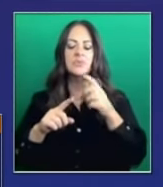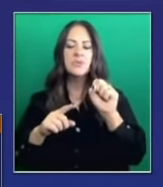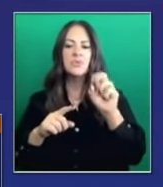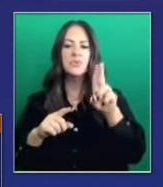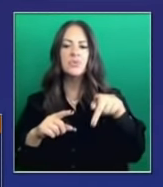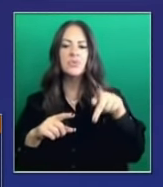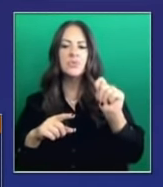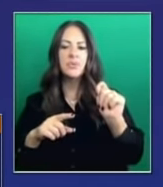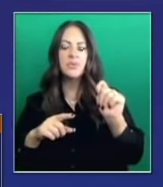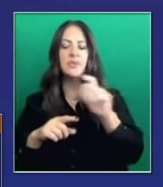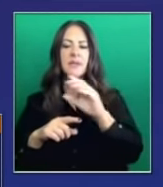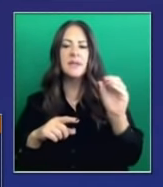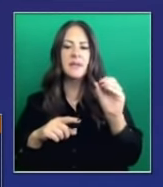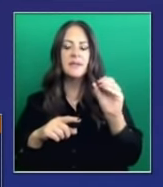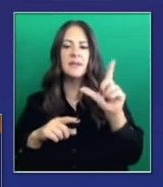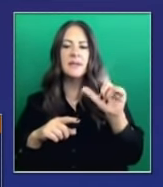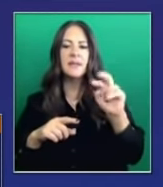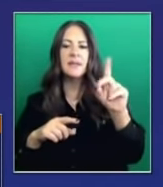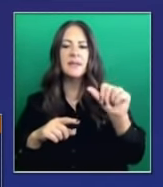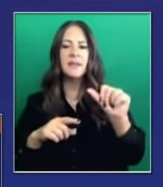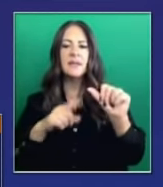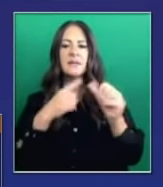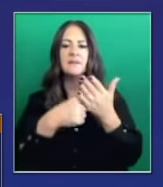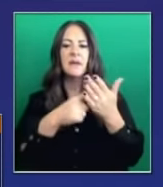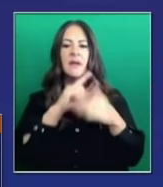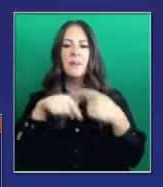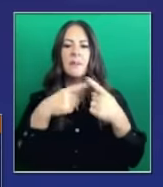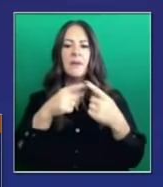stresses that they're under as it relates to reopening.